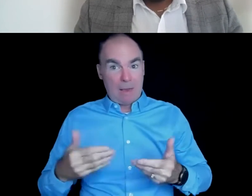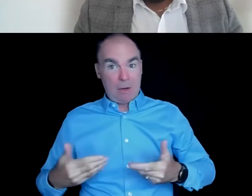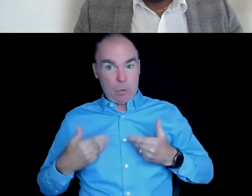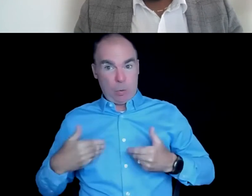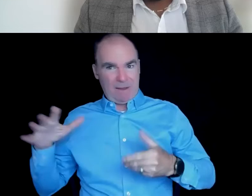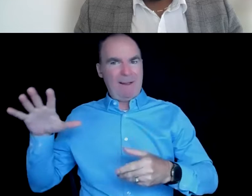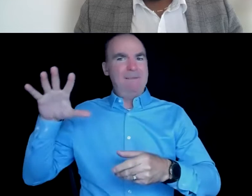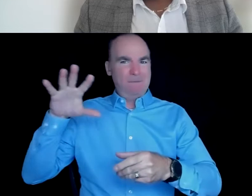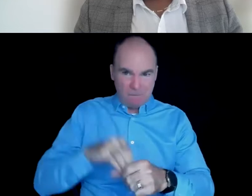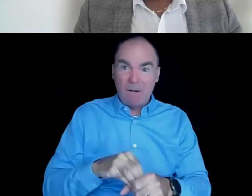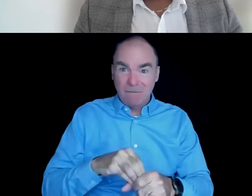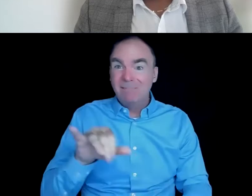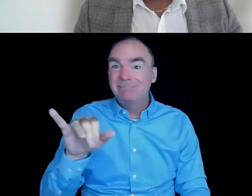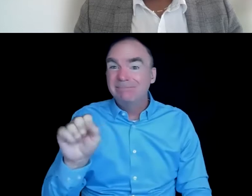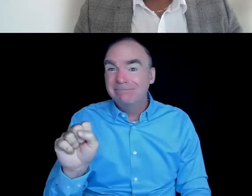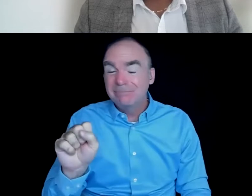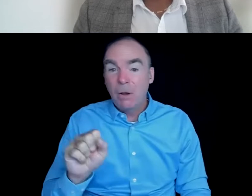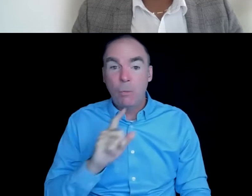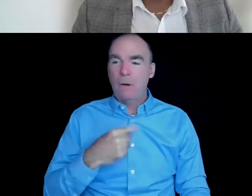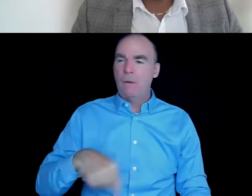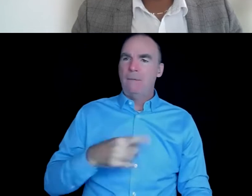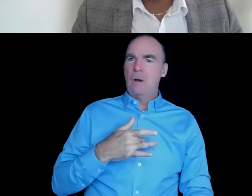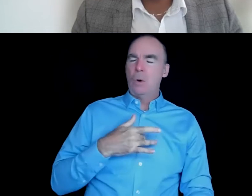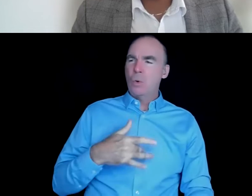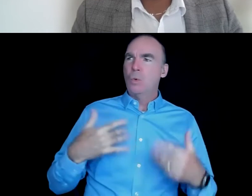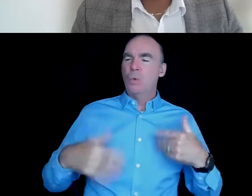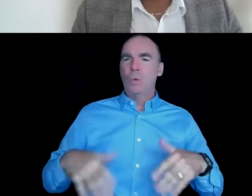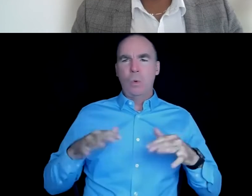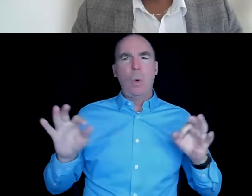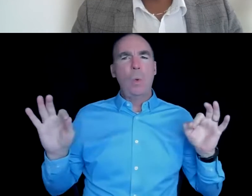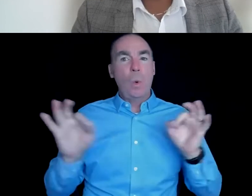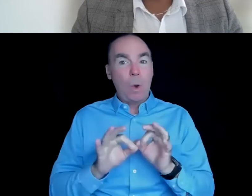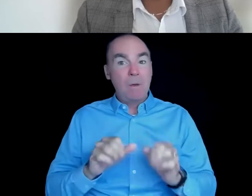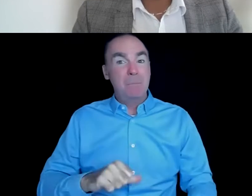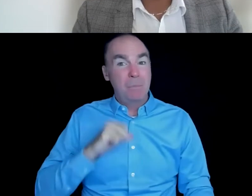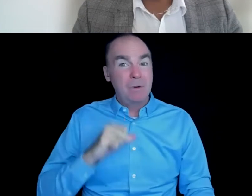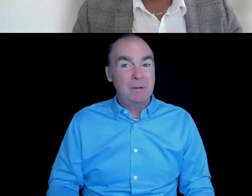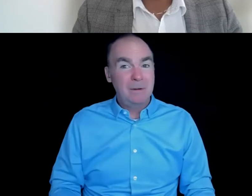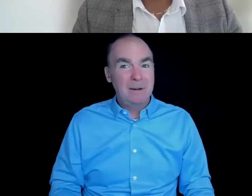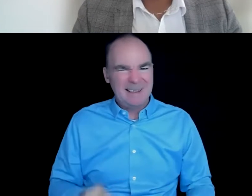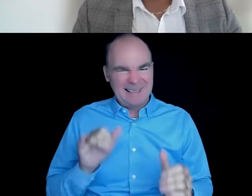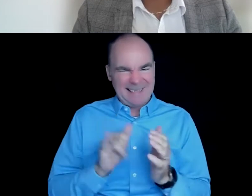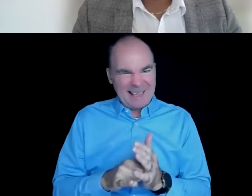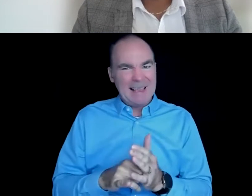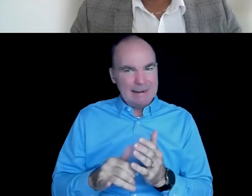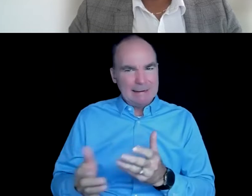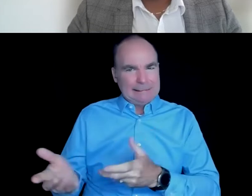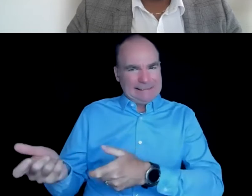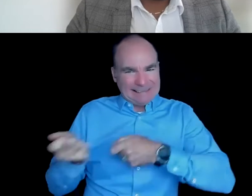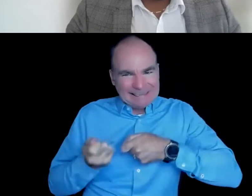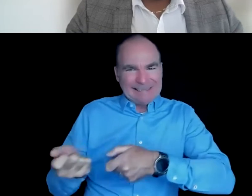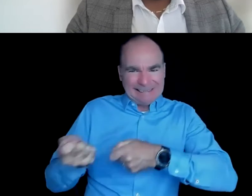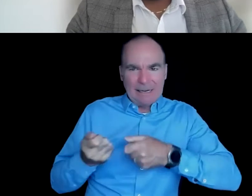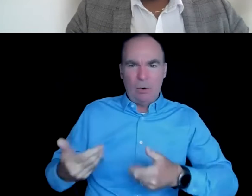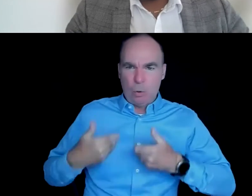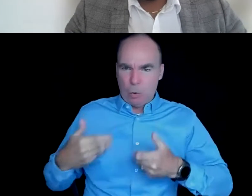that. And, it's one step closer in meaningfully engaging young people in the work that we do.